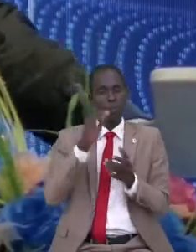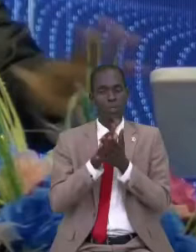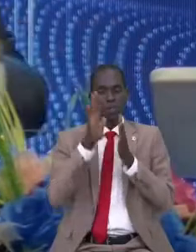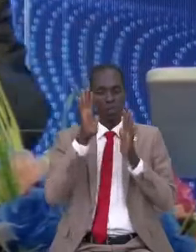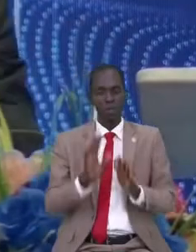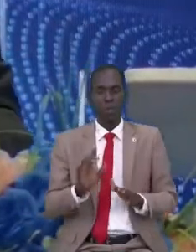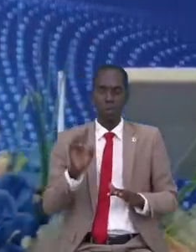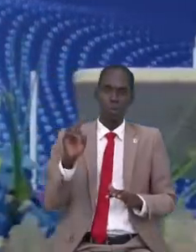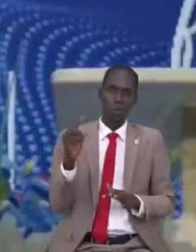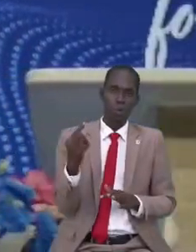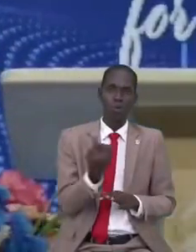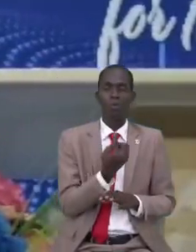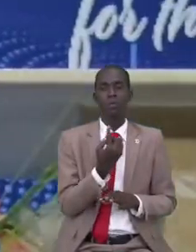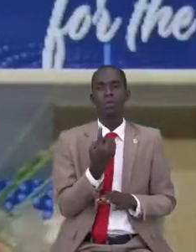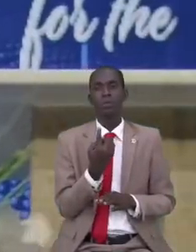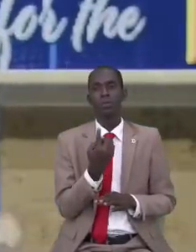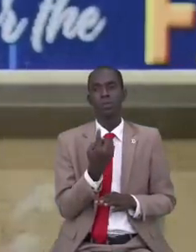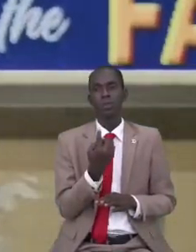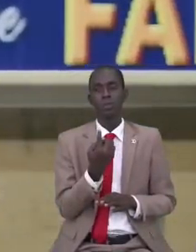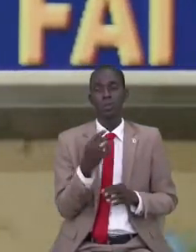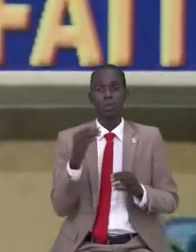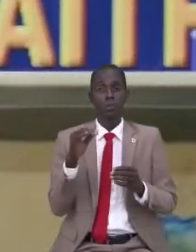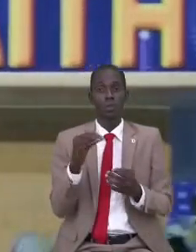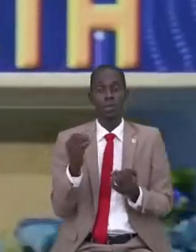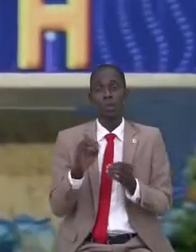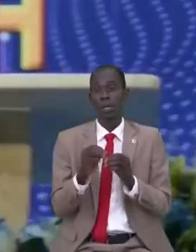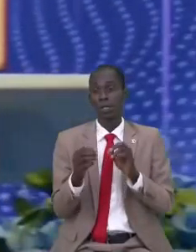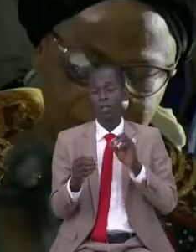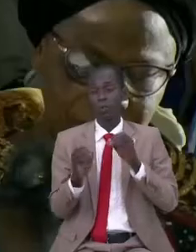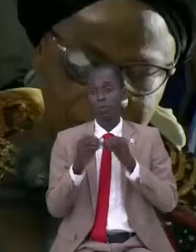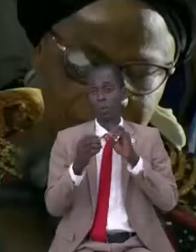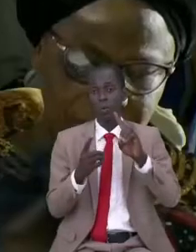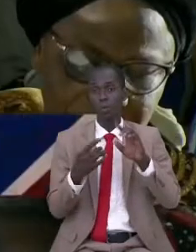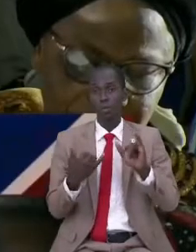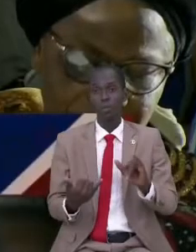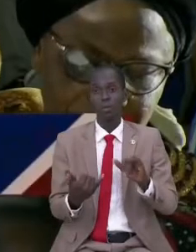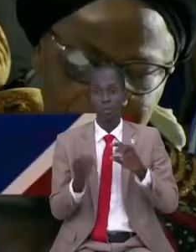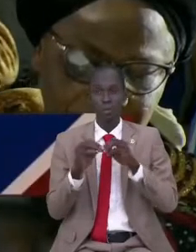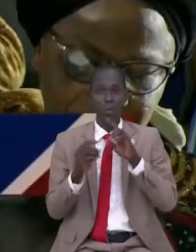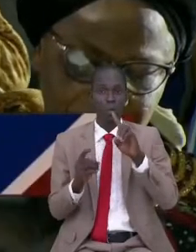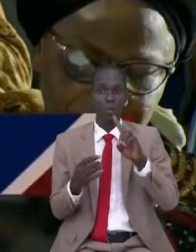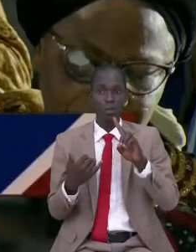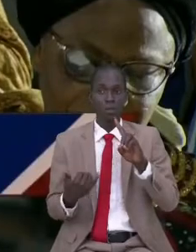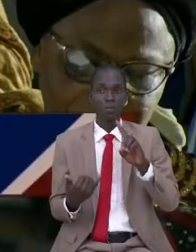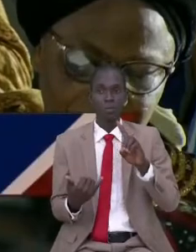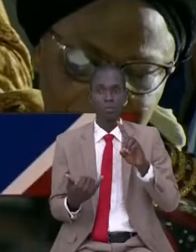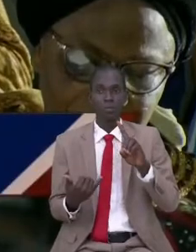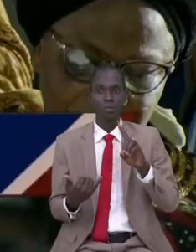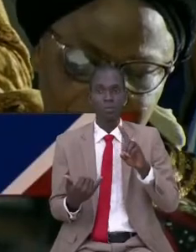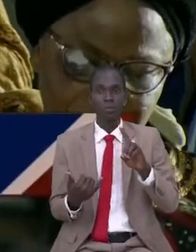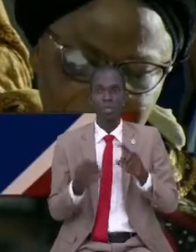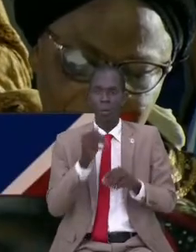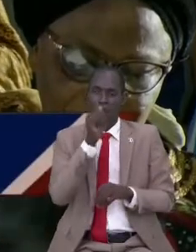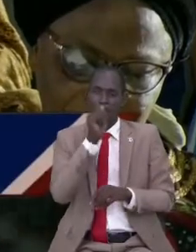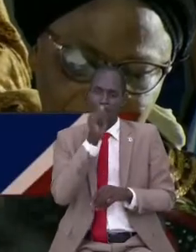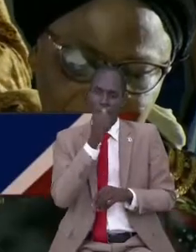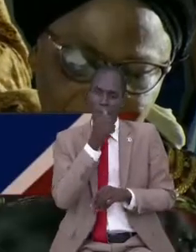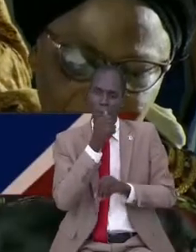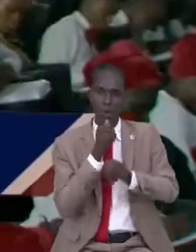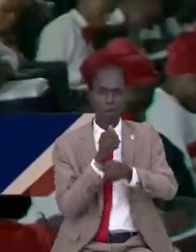backbone for heaven. Come to number one. Number one, bear others' burdens